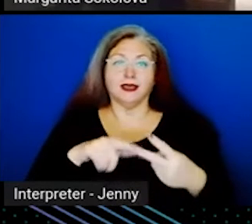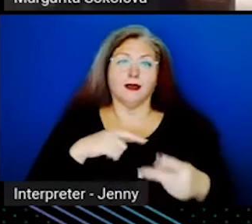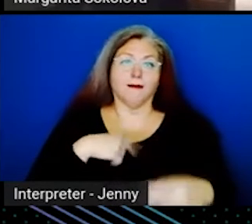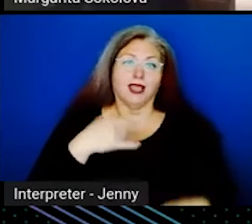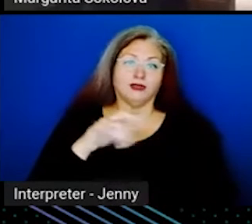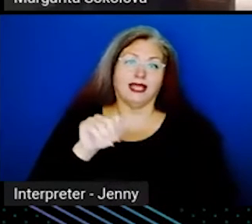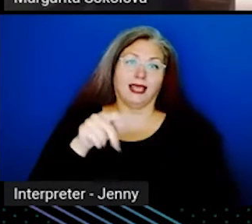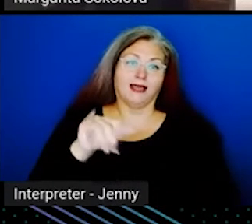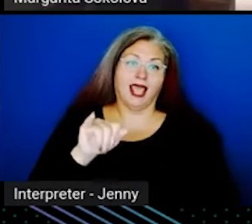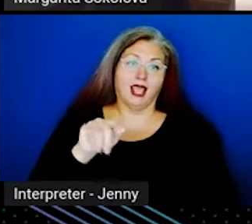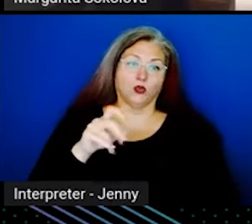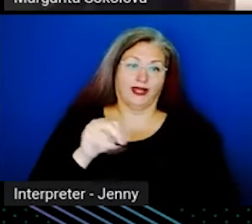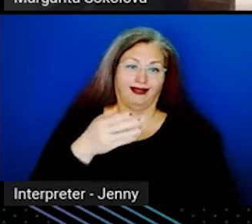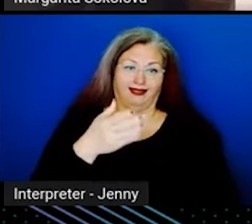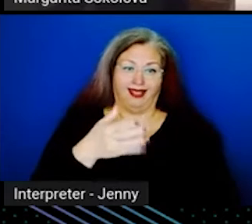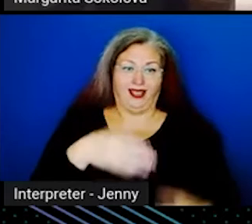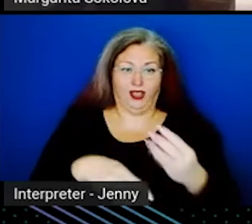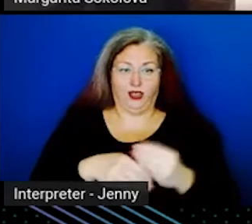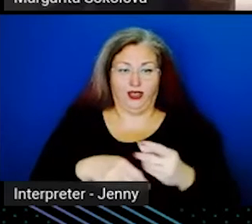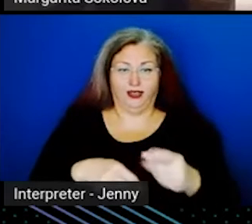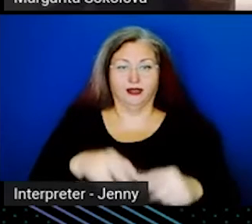here.